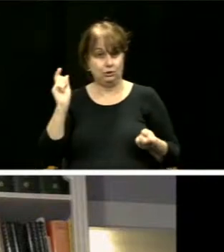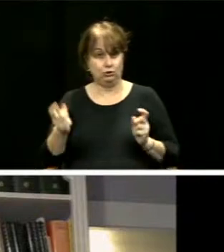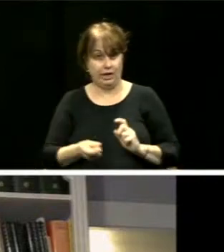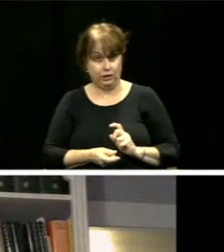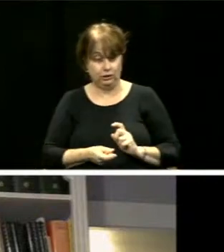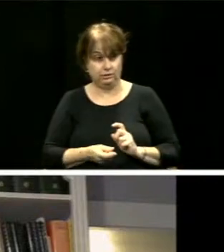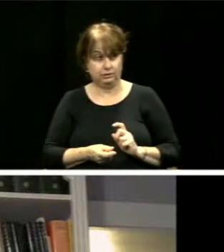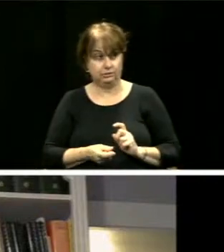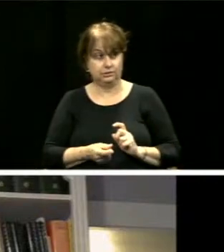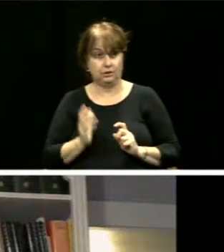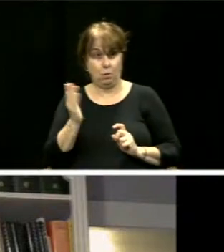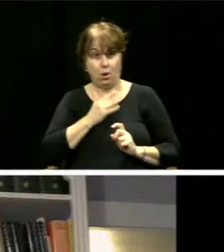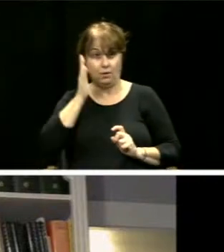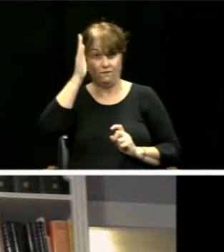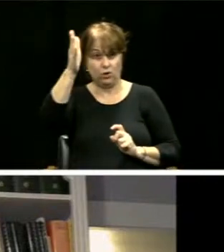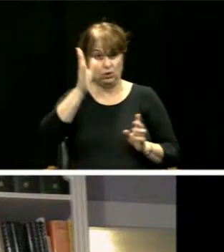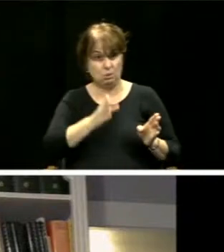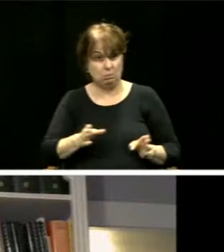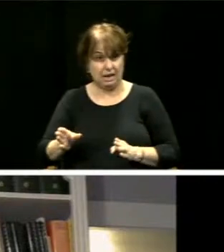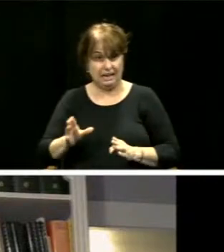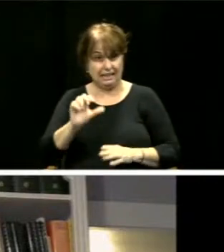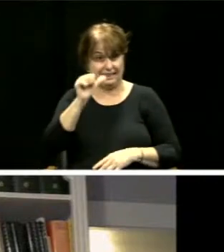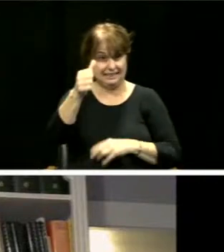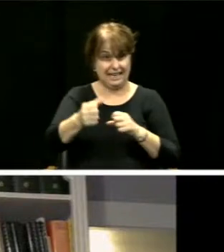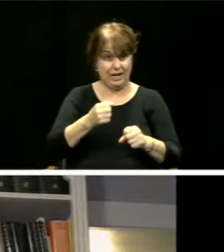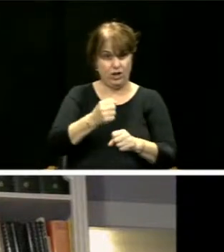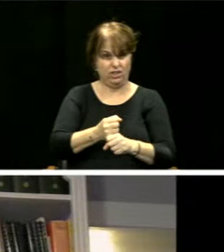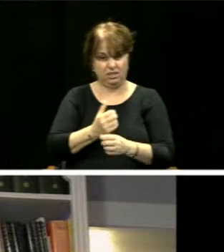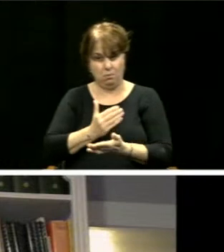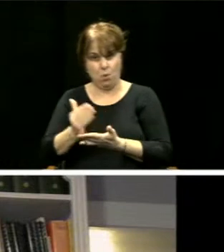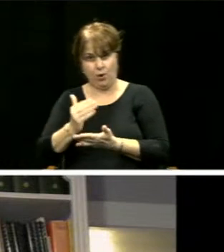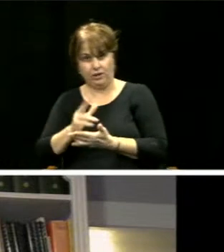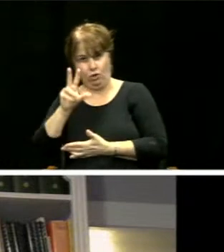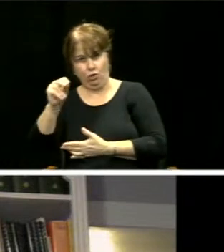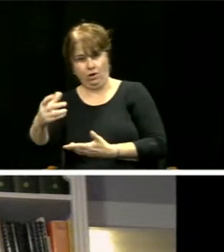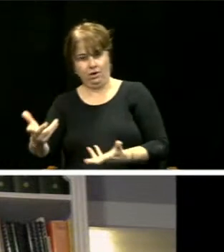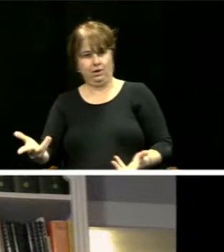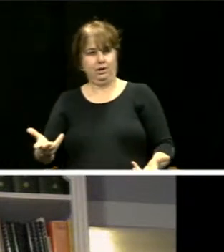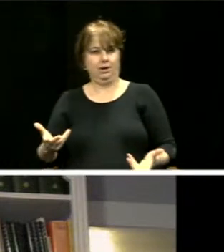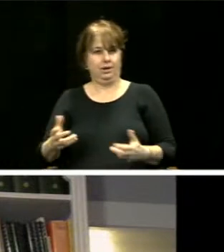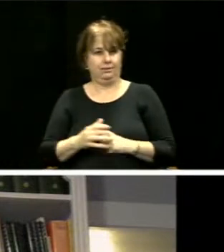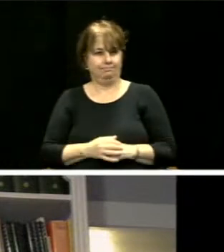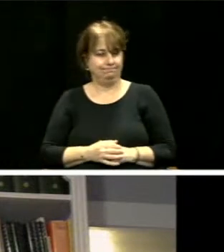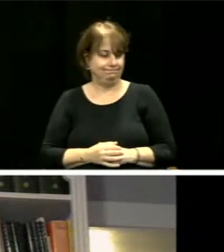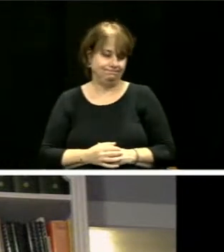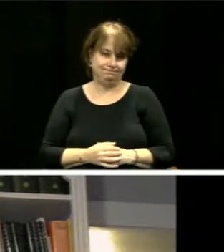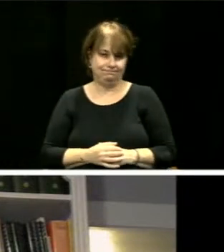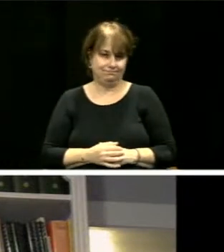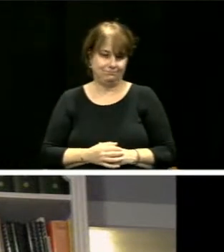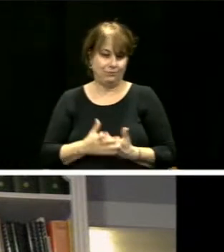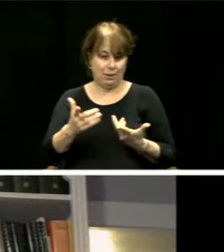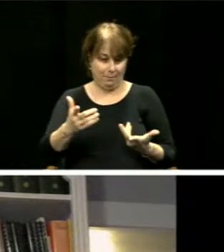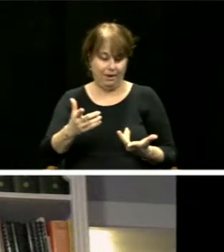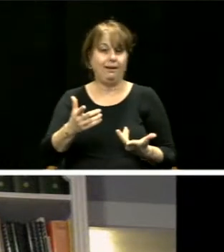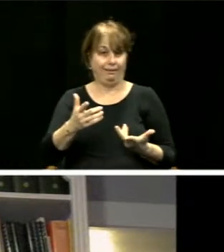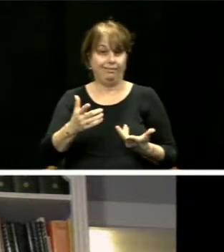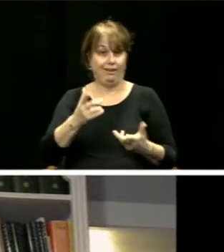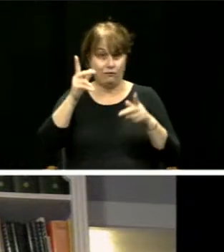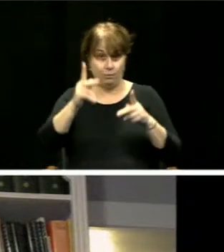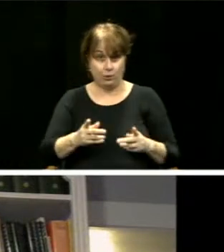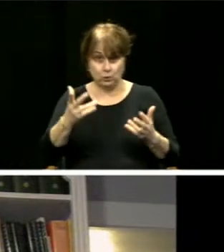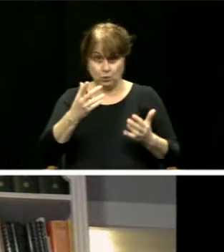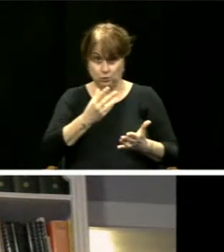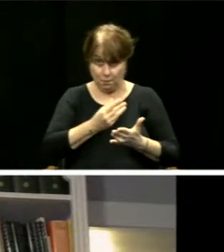future planning is 10 years. And they're about to lay down money to buy a home